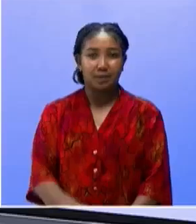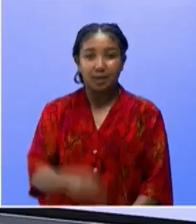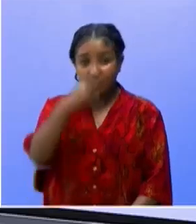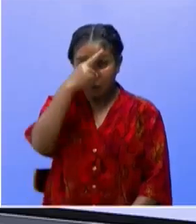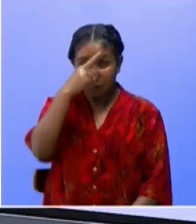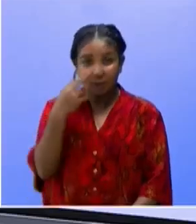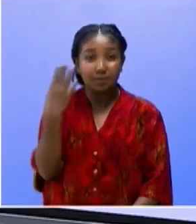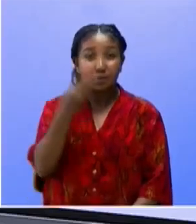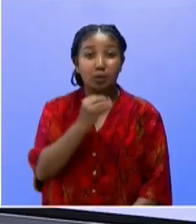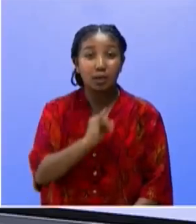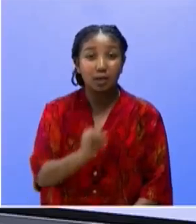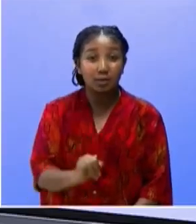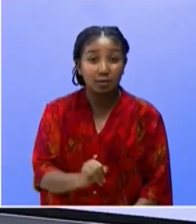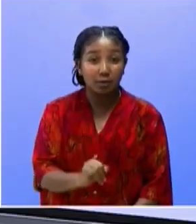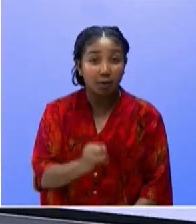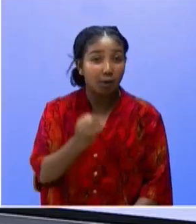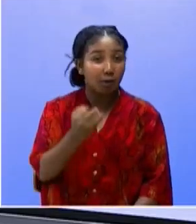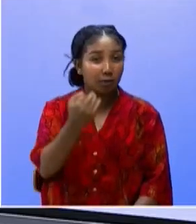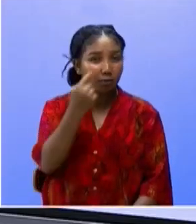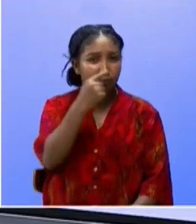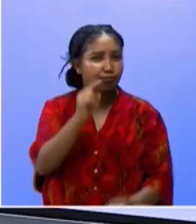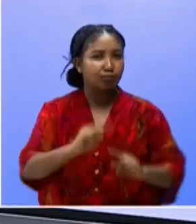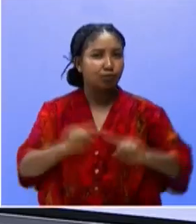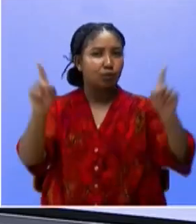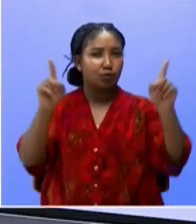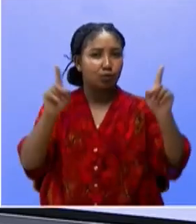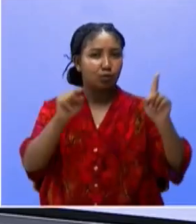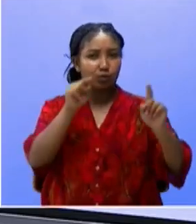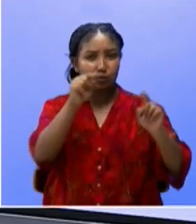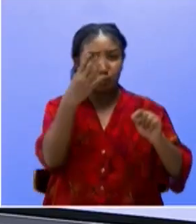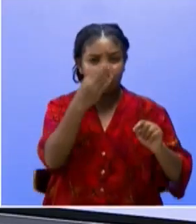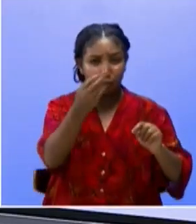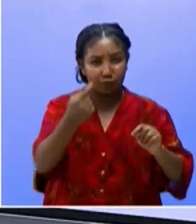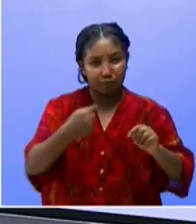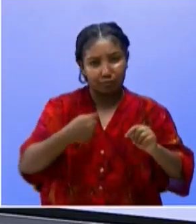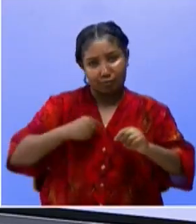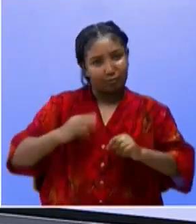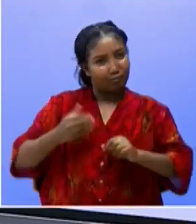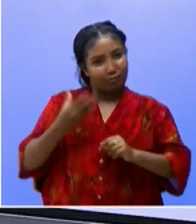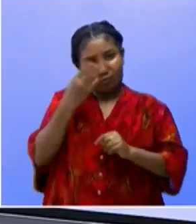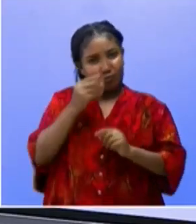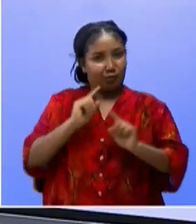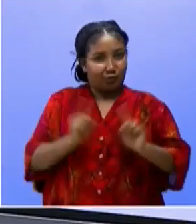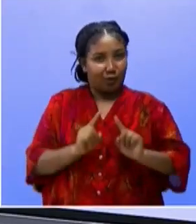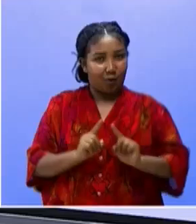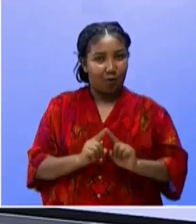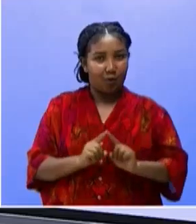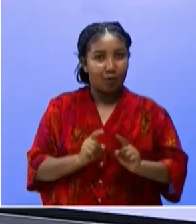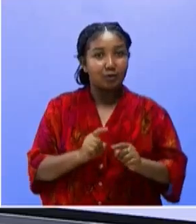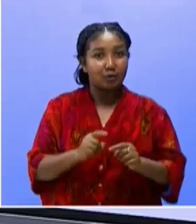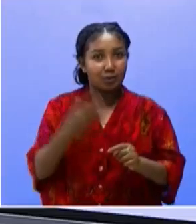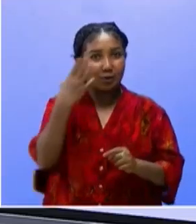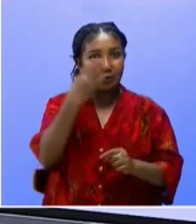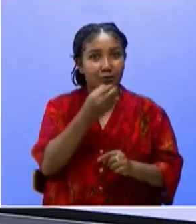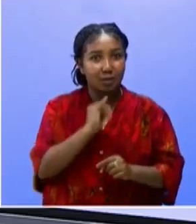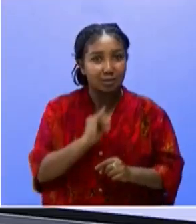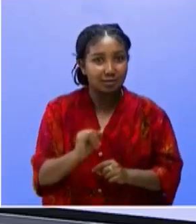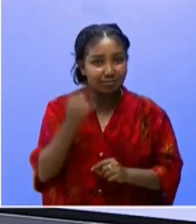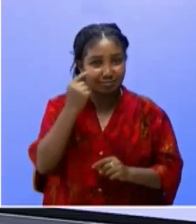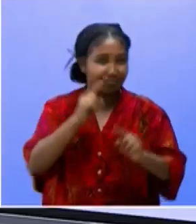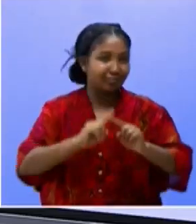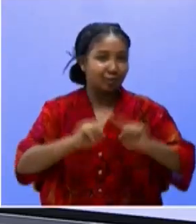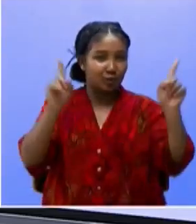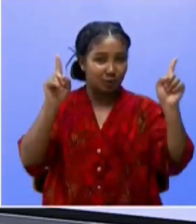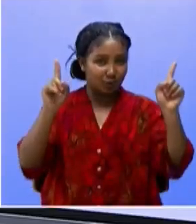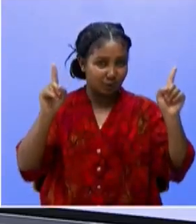Because beauty is on the eyes of beholder. What's beautiful for you might not be beautiful for the other. That's why beautiful is what? An